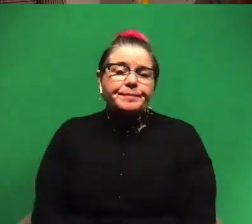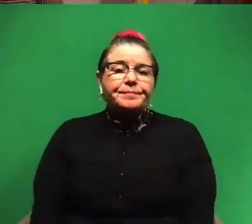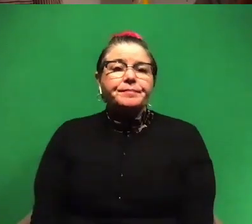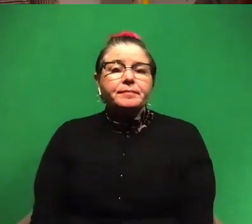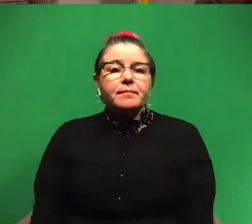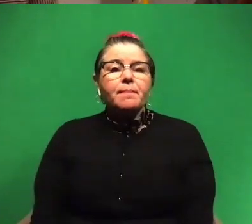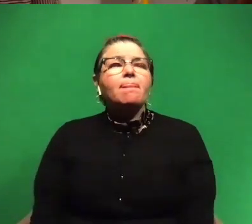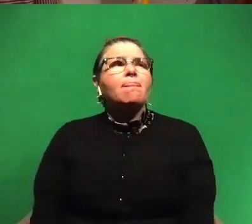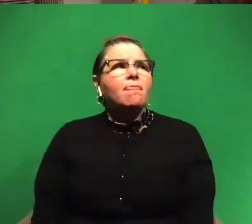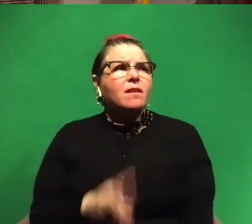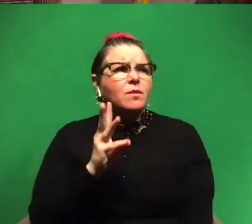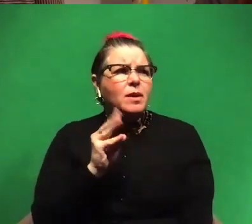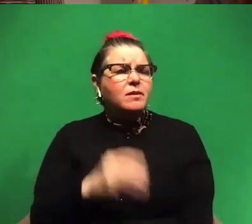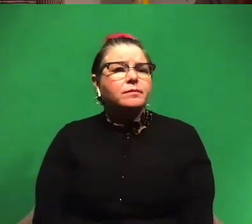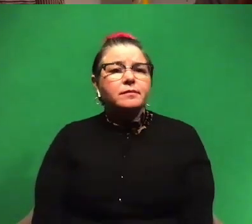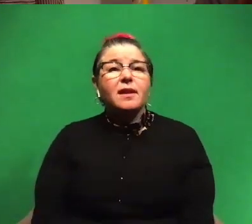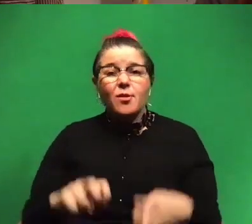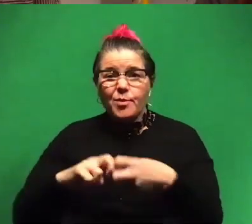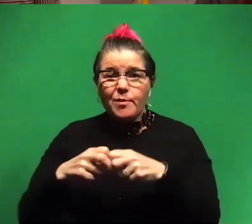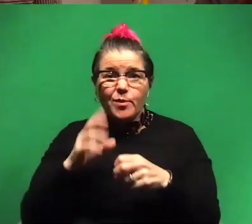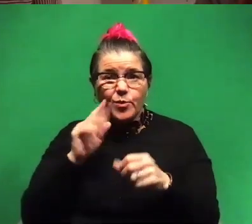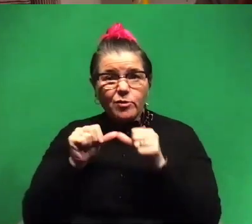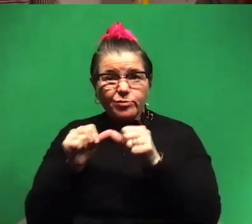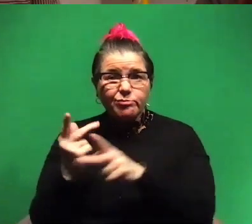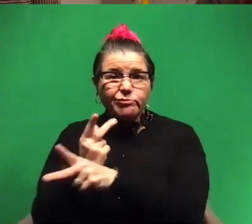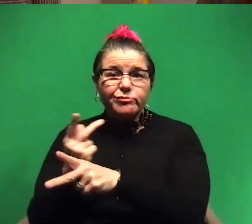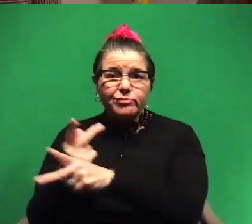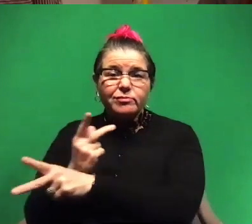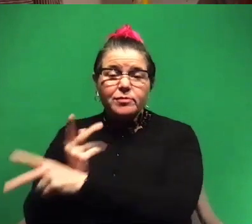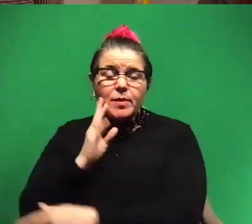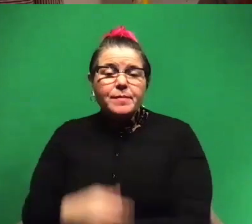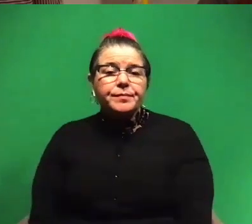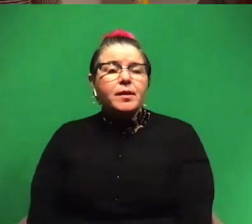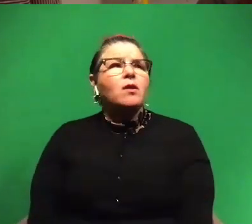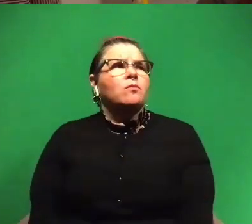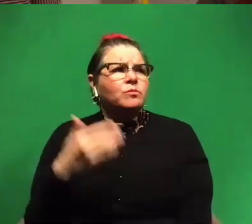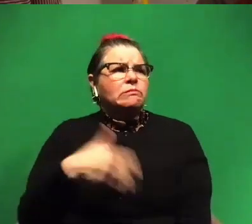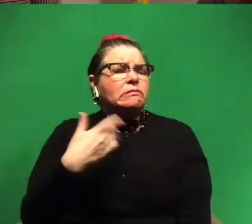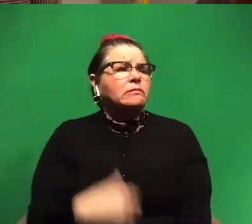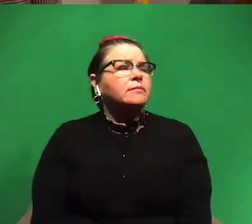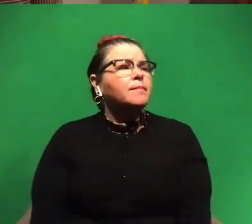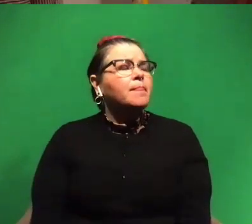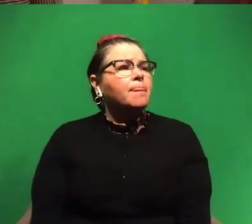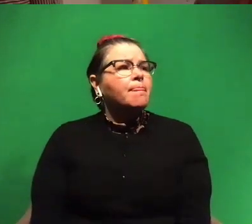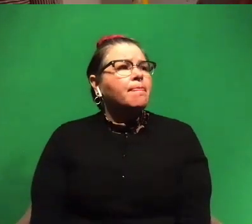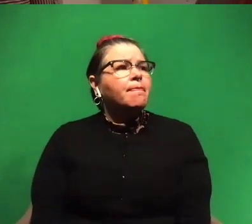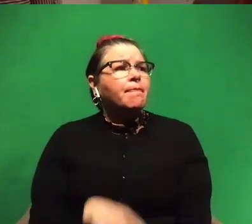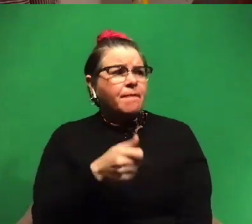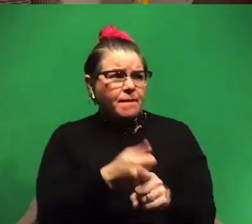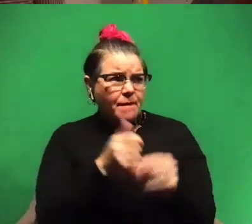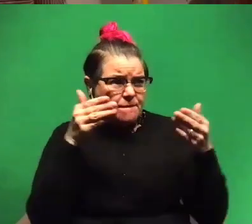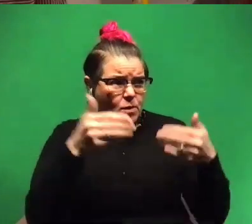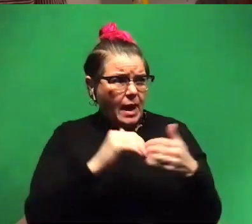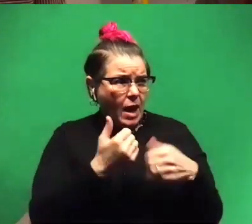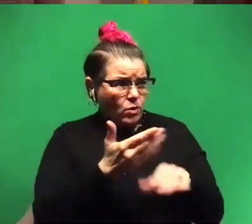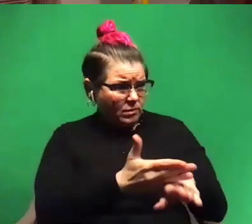Wow. That's a problem that will kind of get better. Oh boy. Okay, so and you focus on how to make it better.